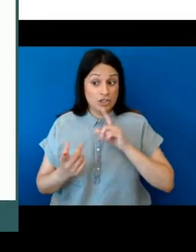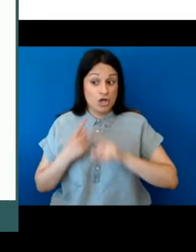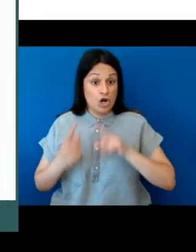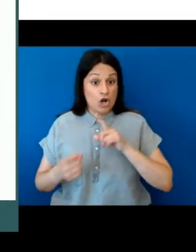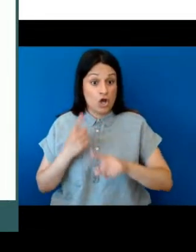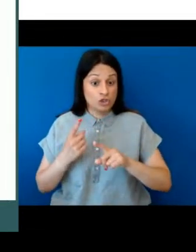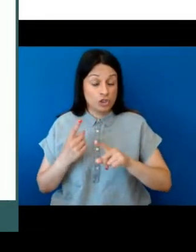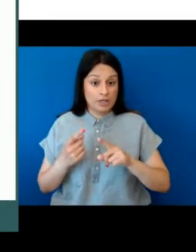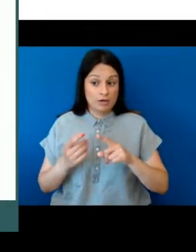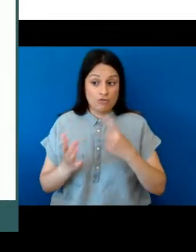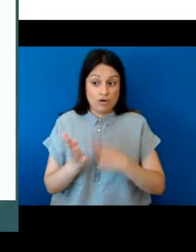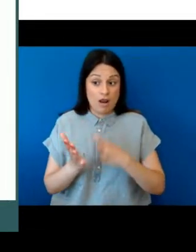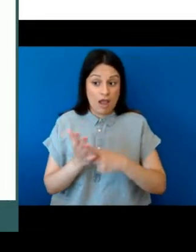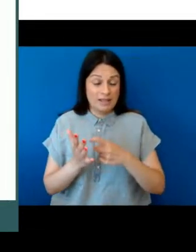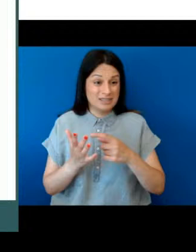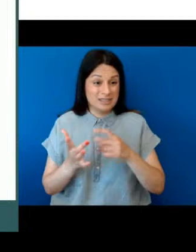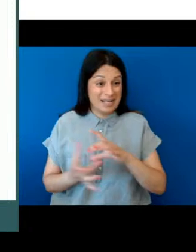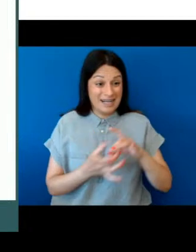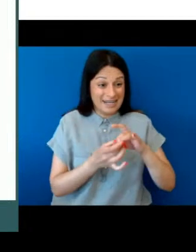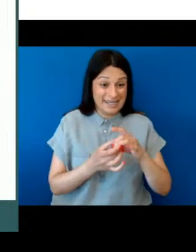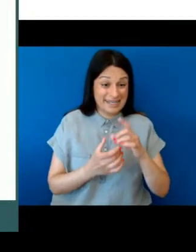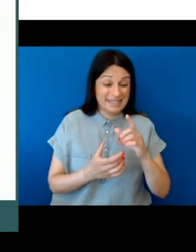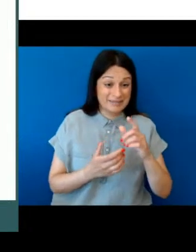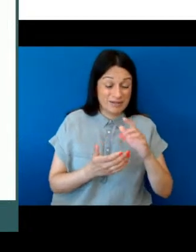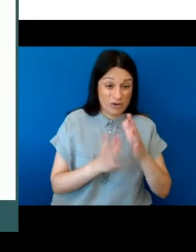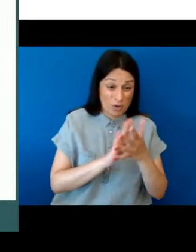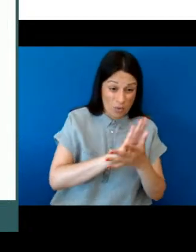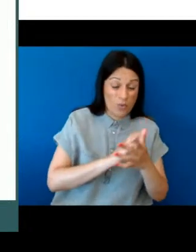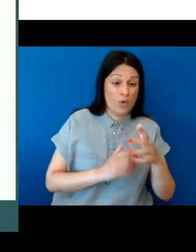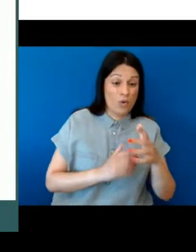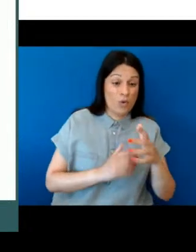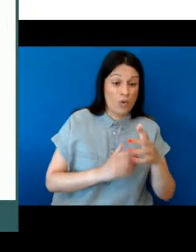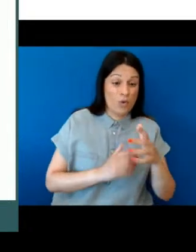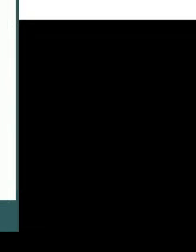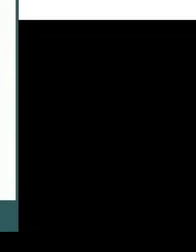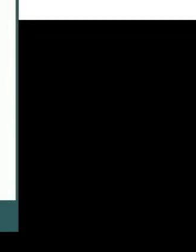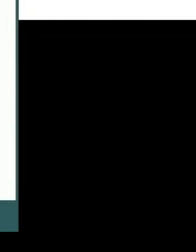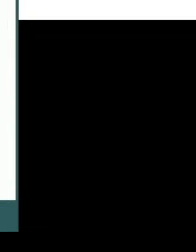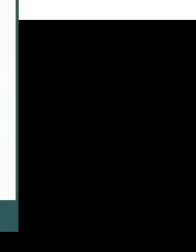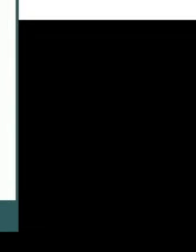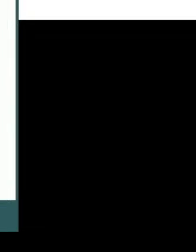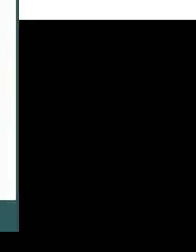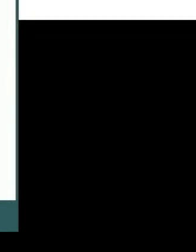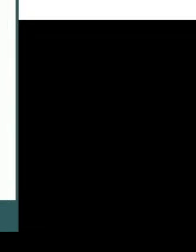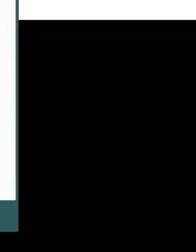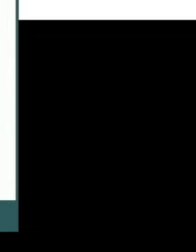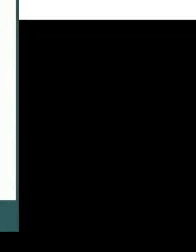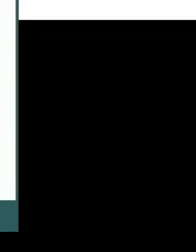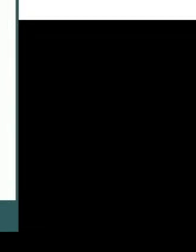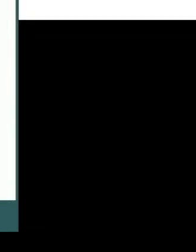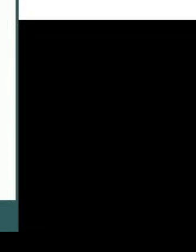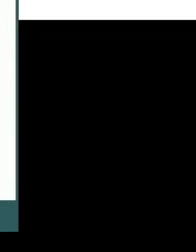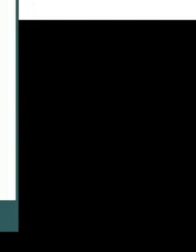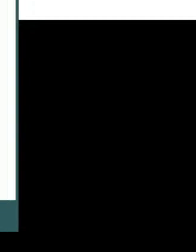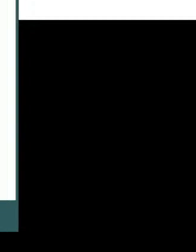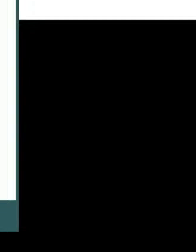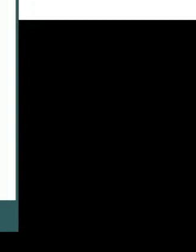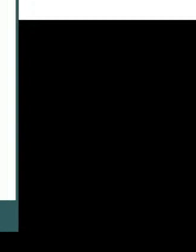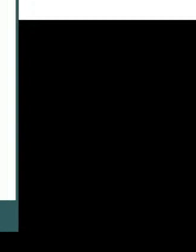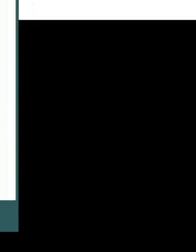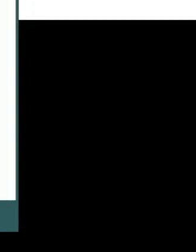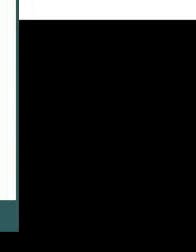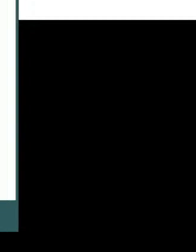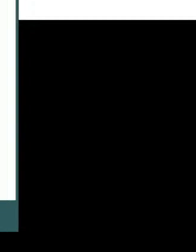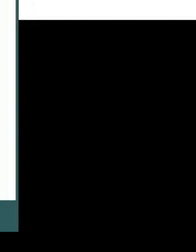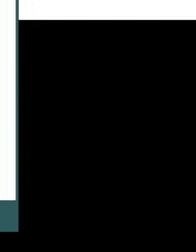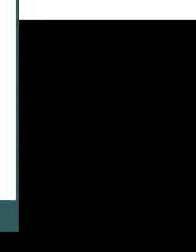asthma. And it's not only in the UK. This is a Brazilian study of children and adolescents taking